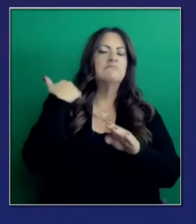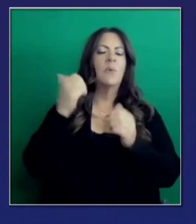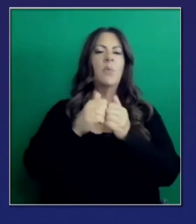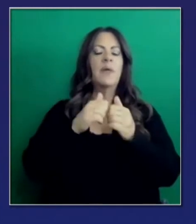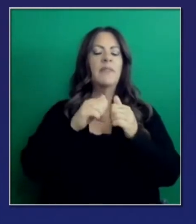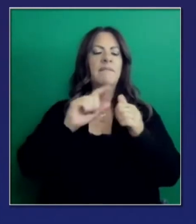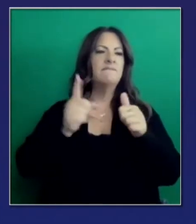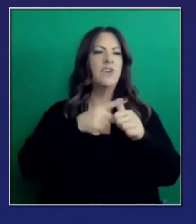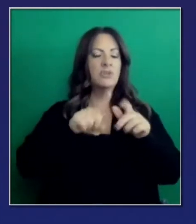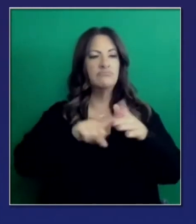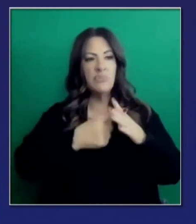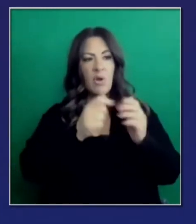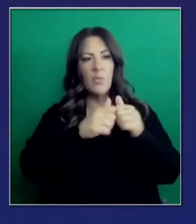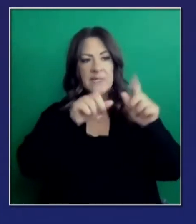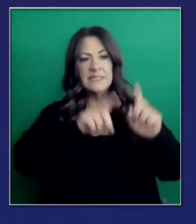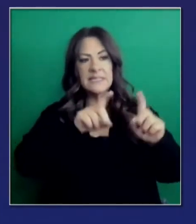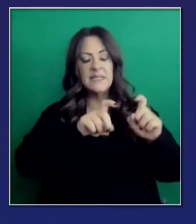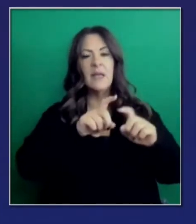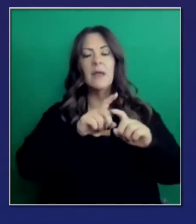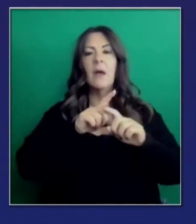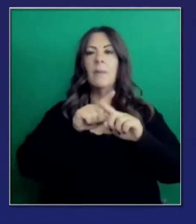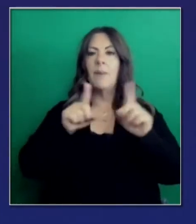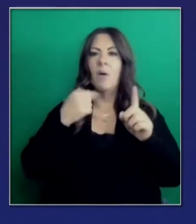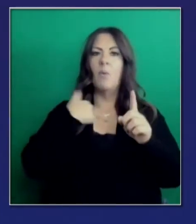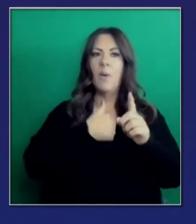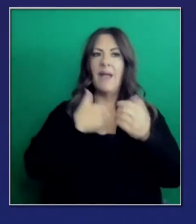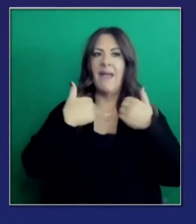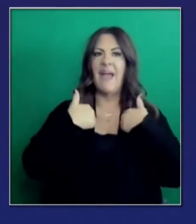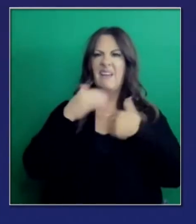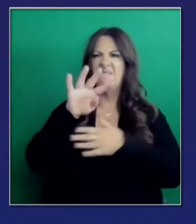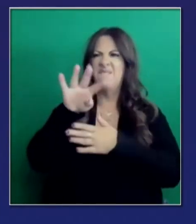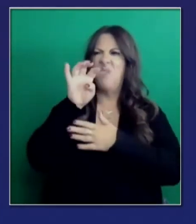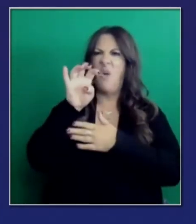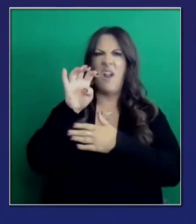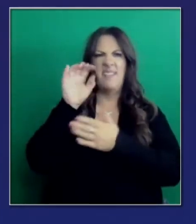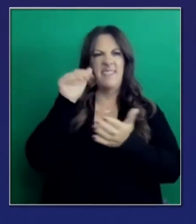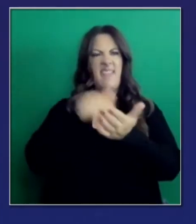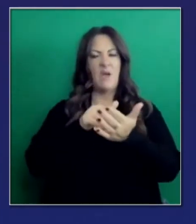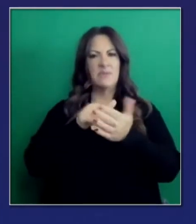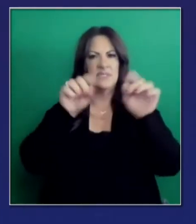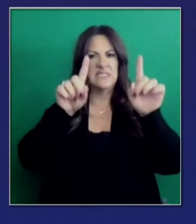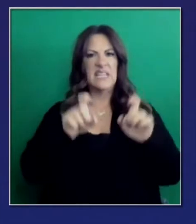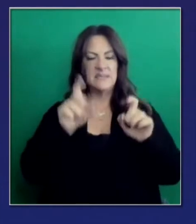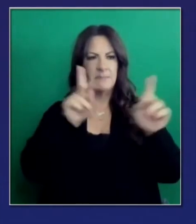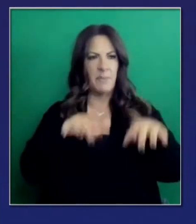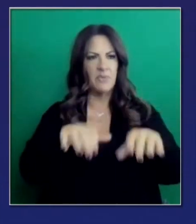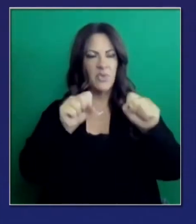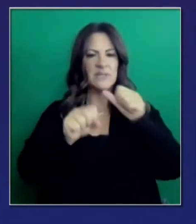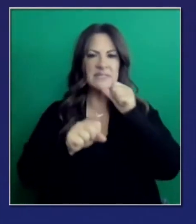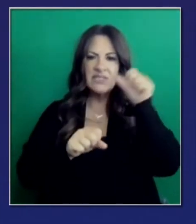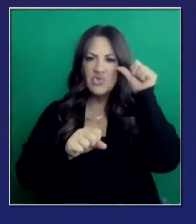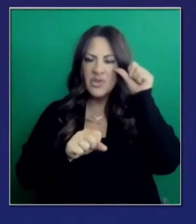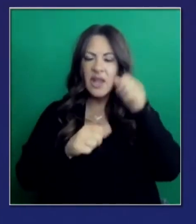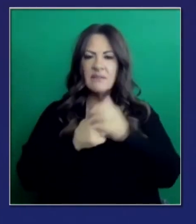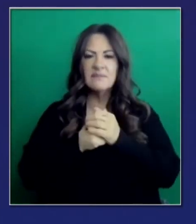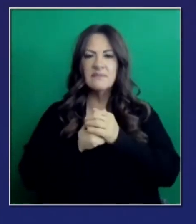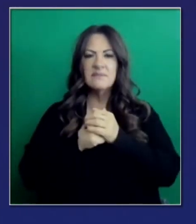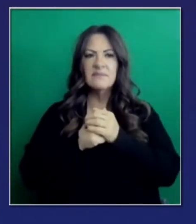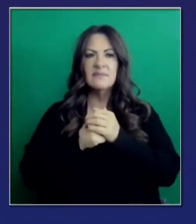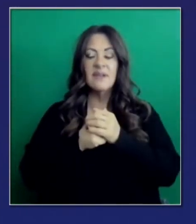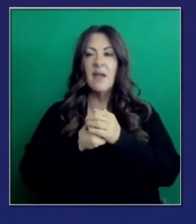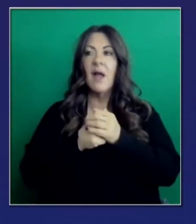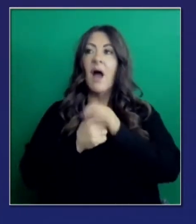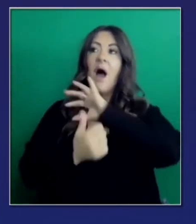see with over 400,000 tests just yesterday in California. By the way, over 40 million tests this state